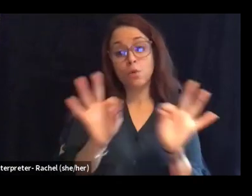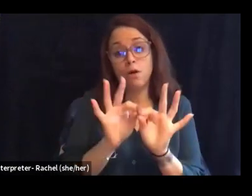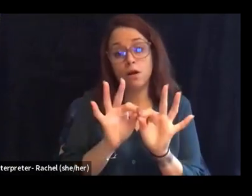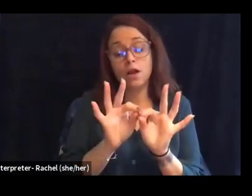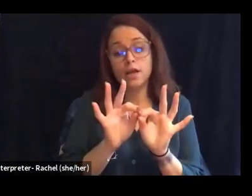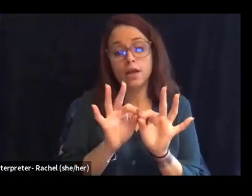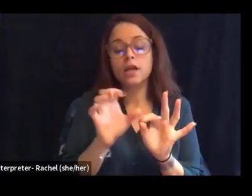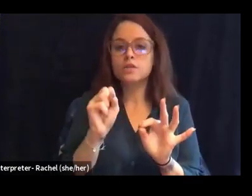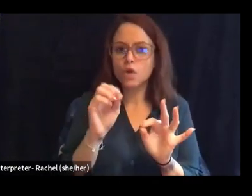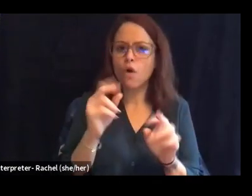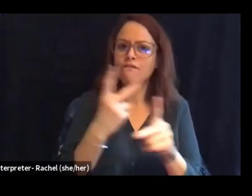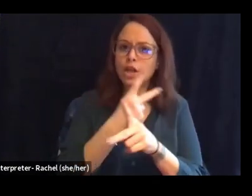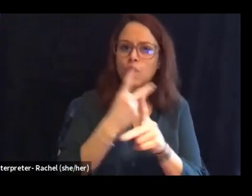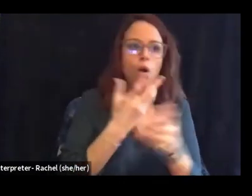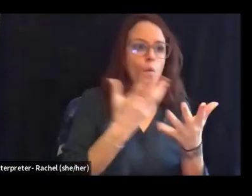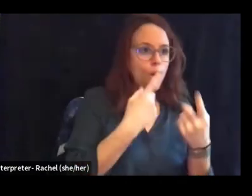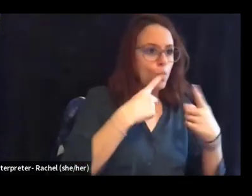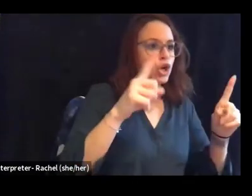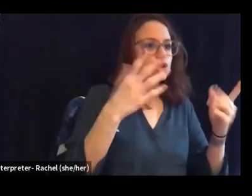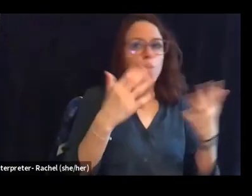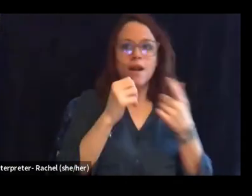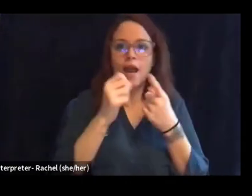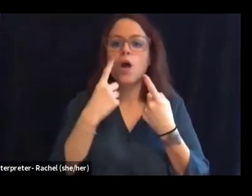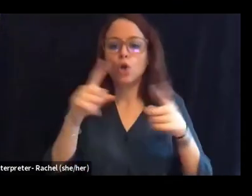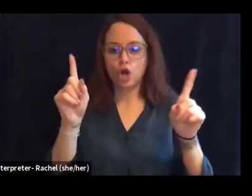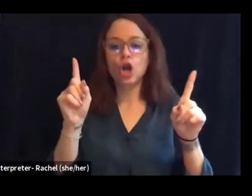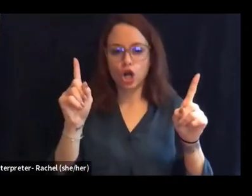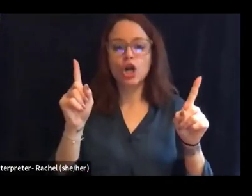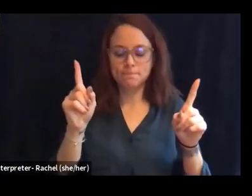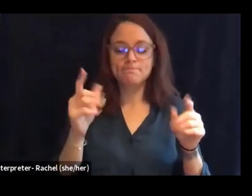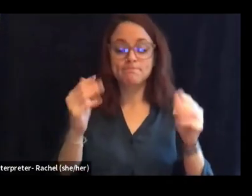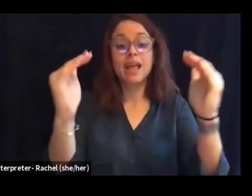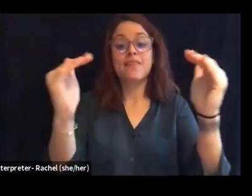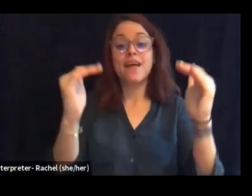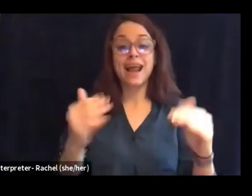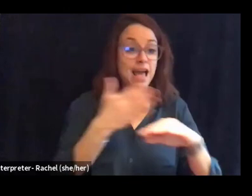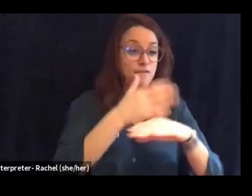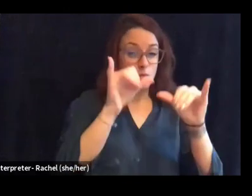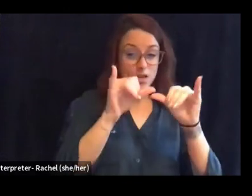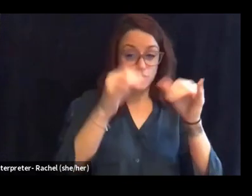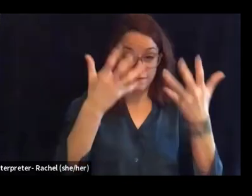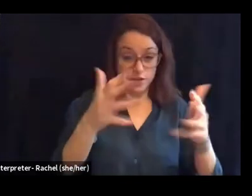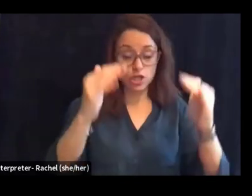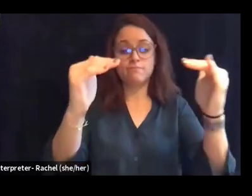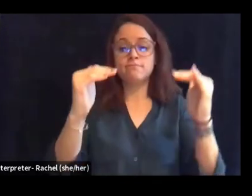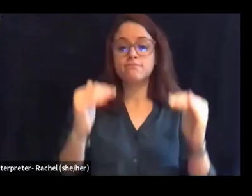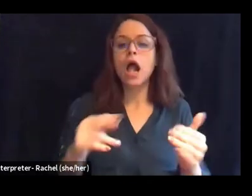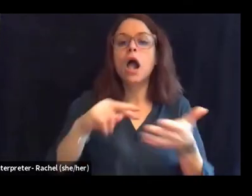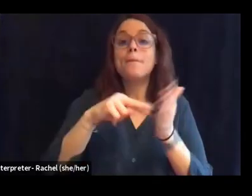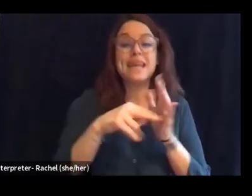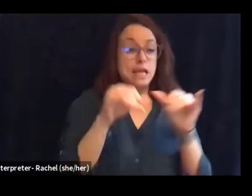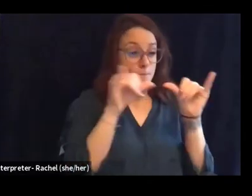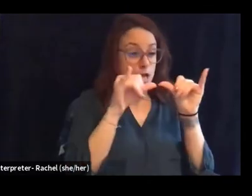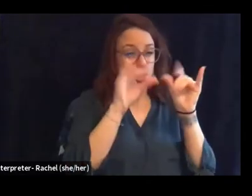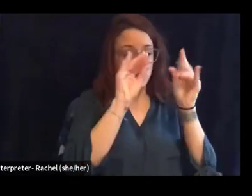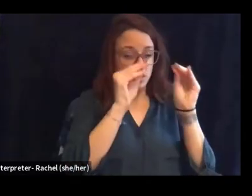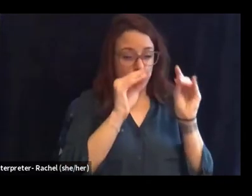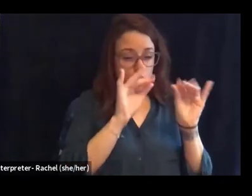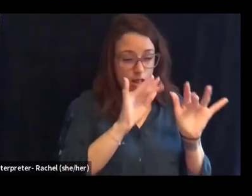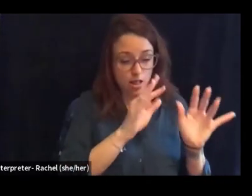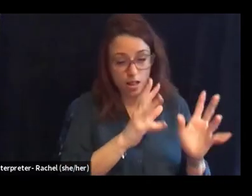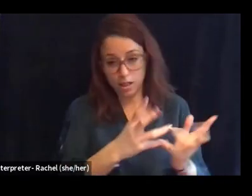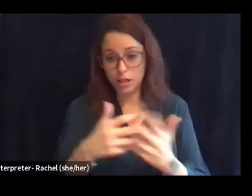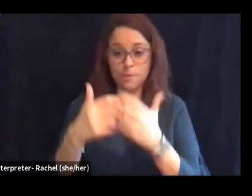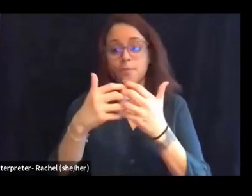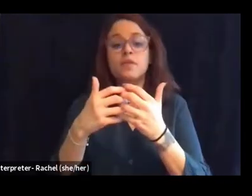judging what works and what's not working. And once we have our metrics, we can convert the metrics into a sales plan and a customer plan.